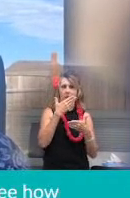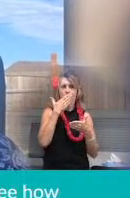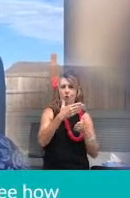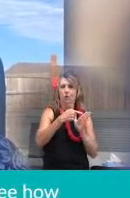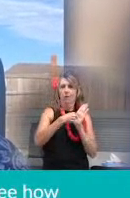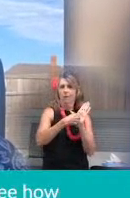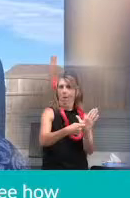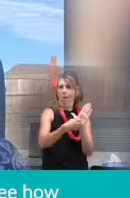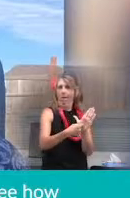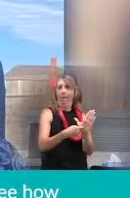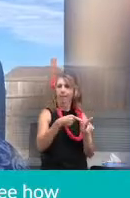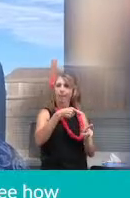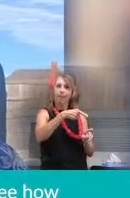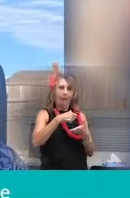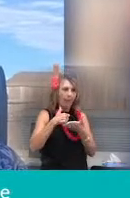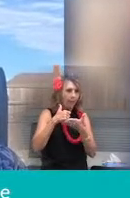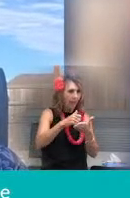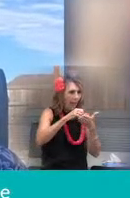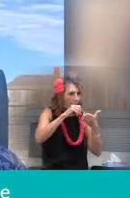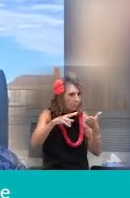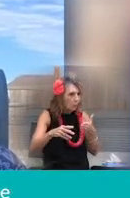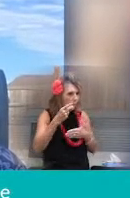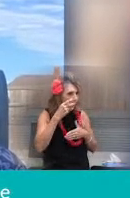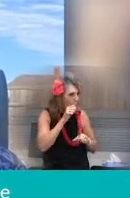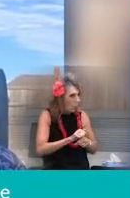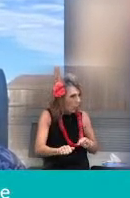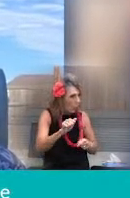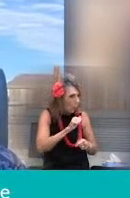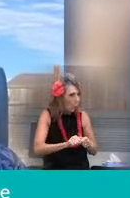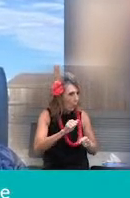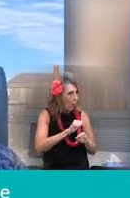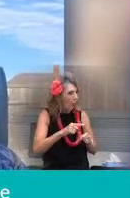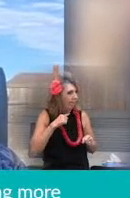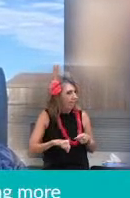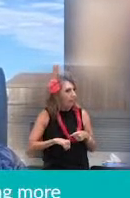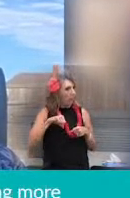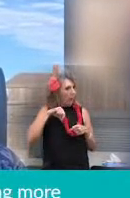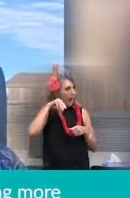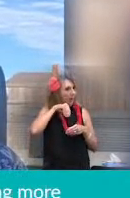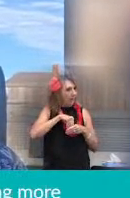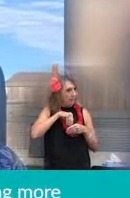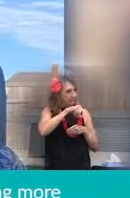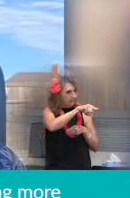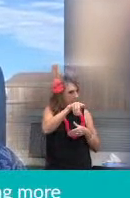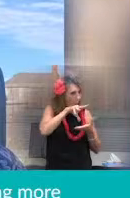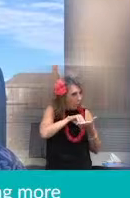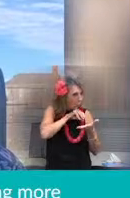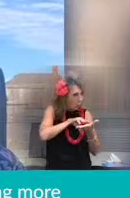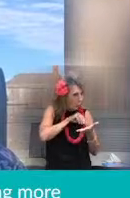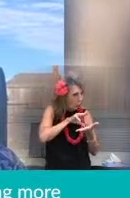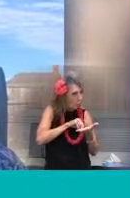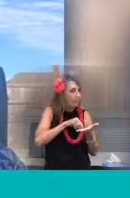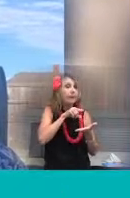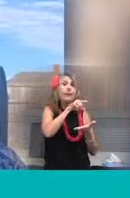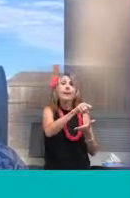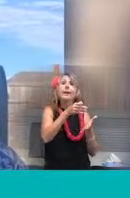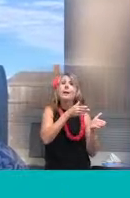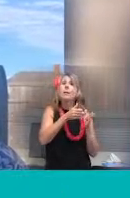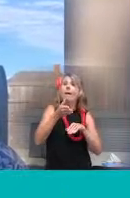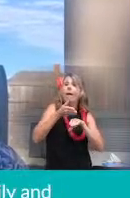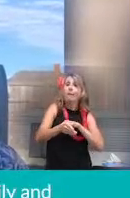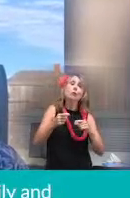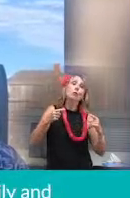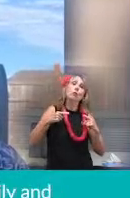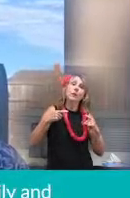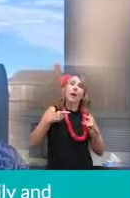model, always helping the students to see how rewarding hard work can be. Roger's bucket list includes having more time to go